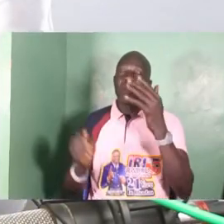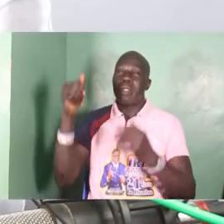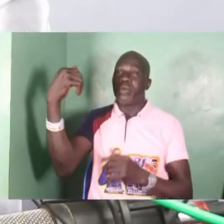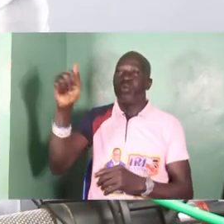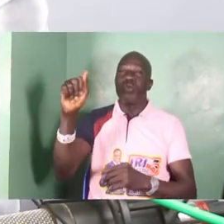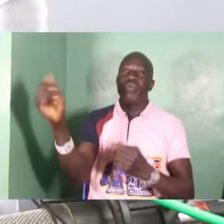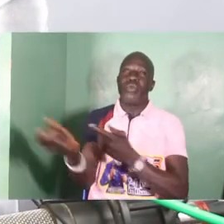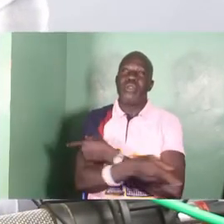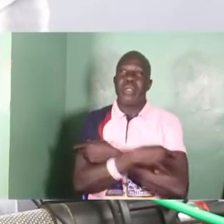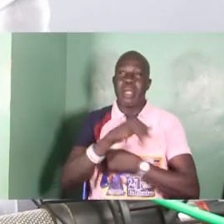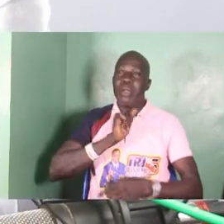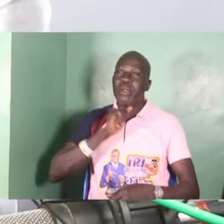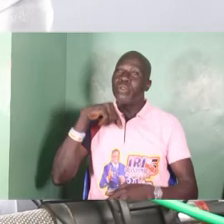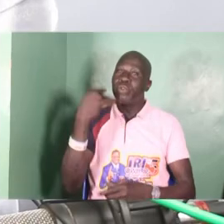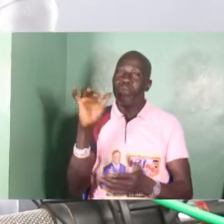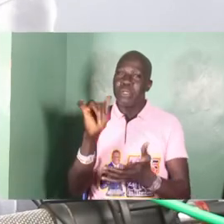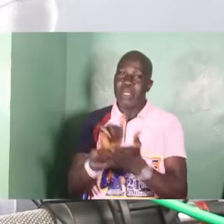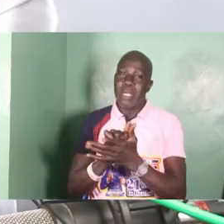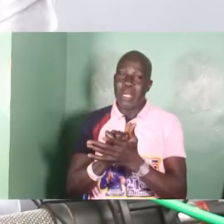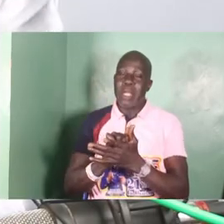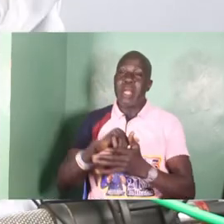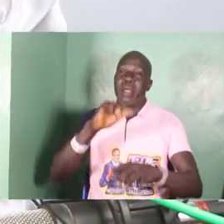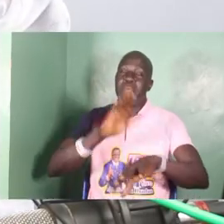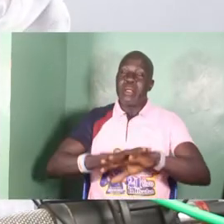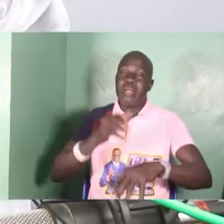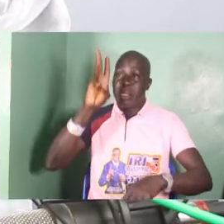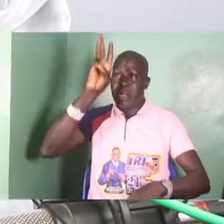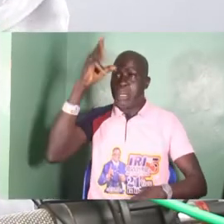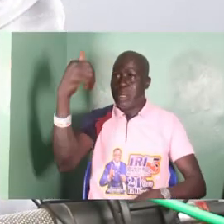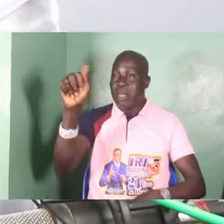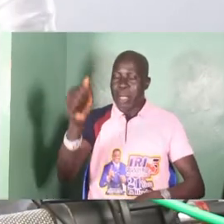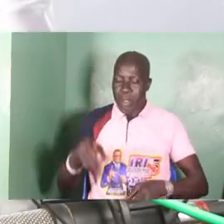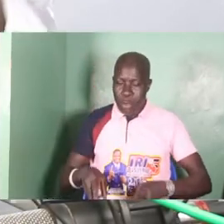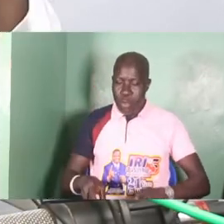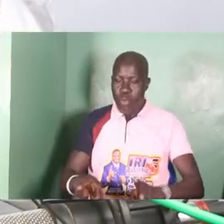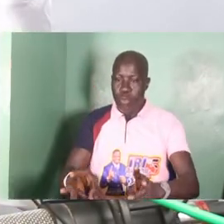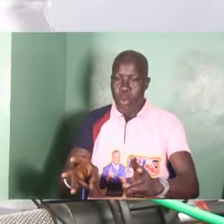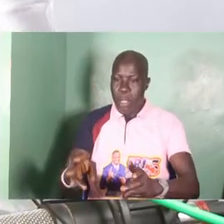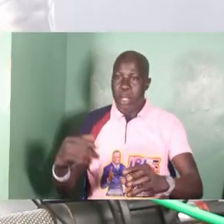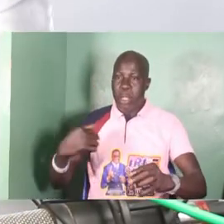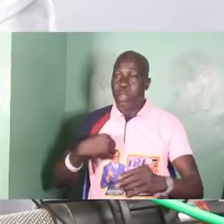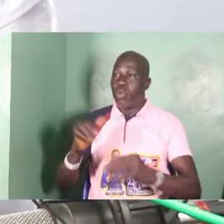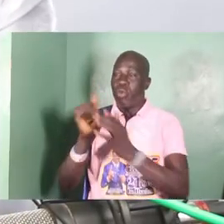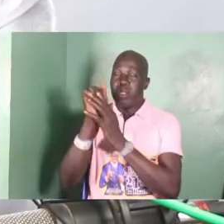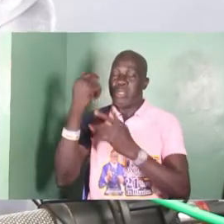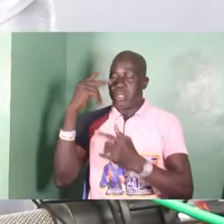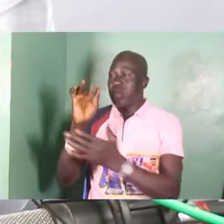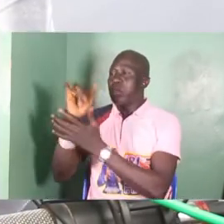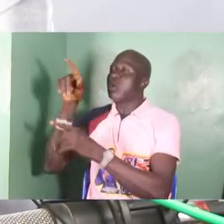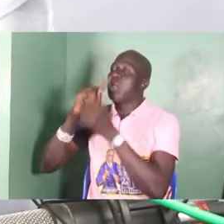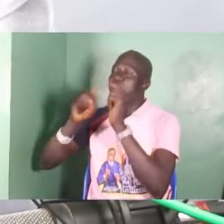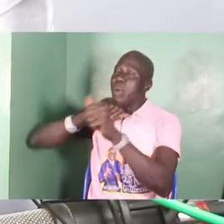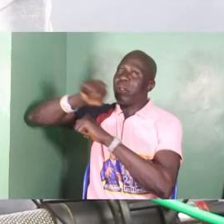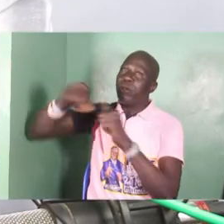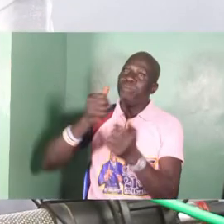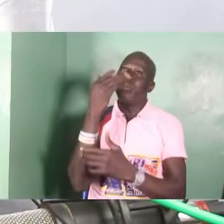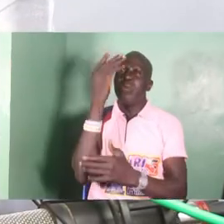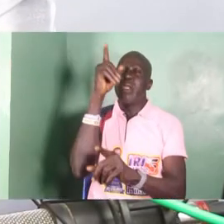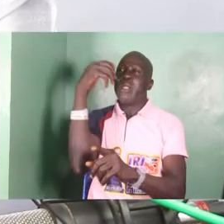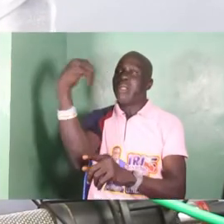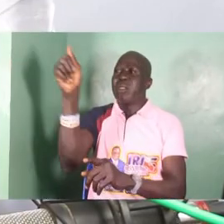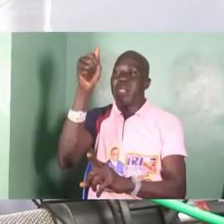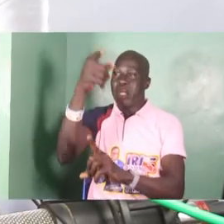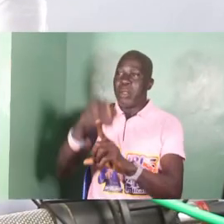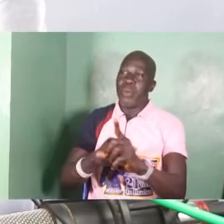10 good days. What is so I've told you that in 10 ways. No, we will talk about 10 months.